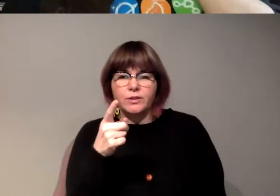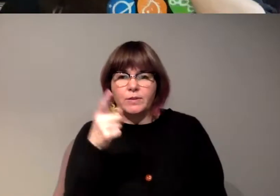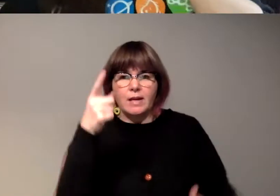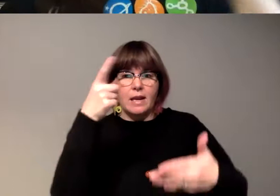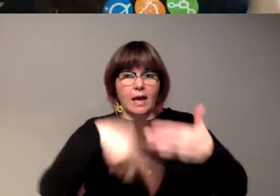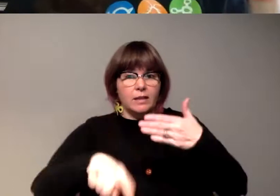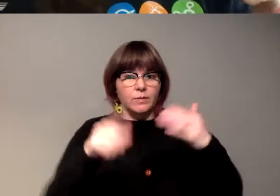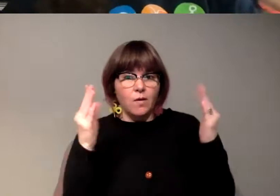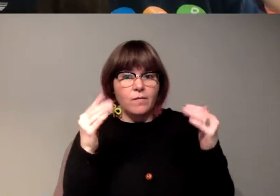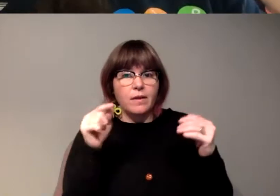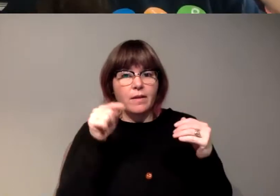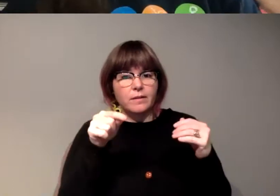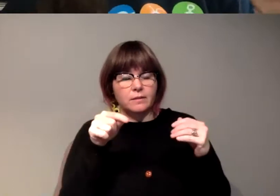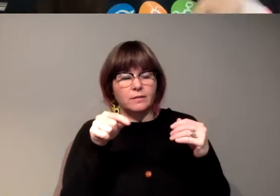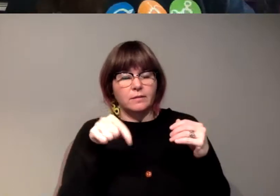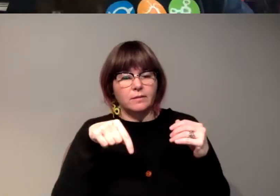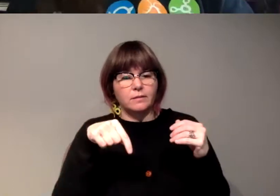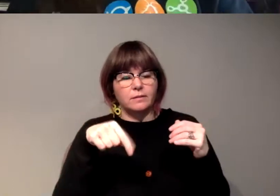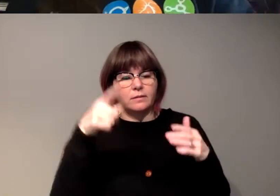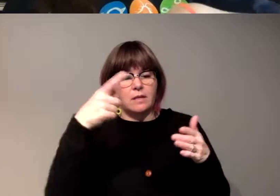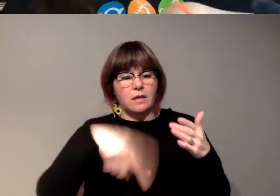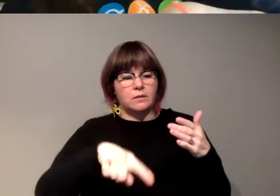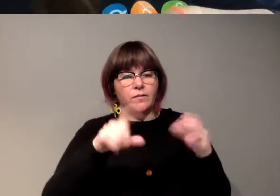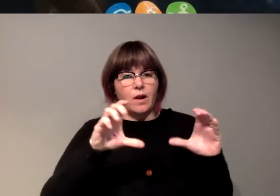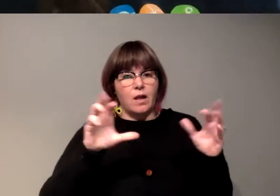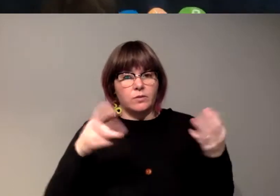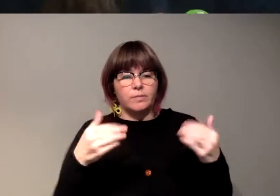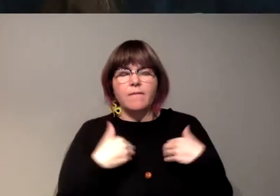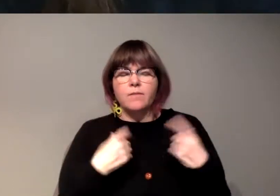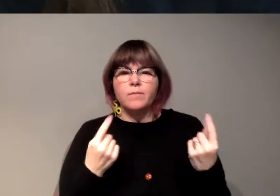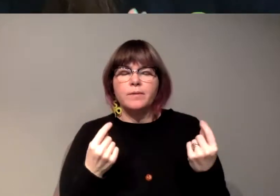hopefully. So this coming week for classrooms, we have